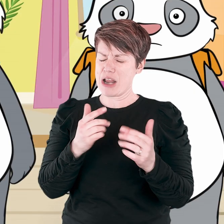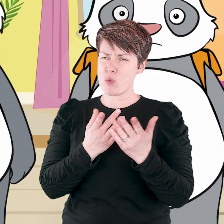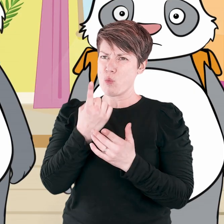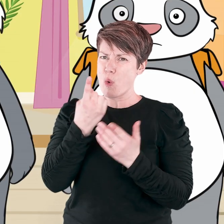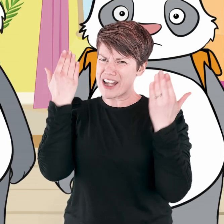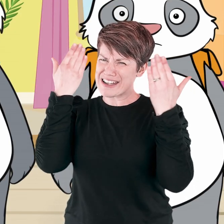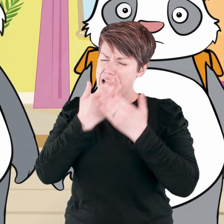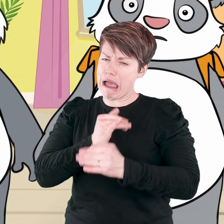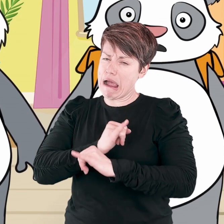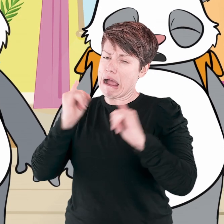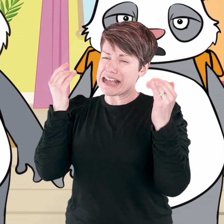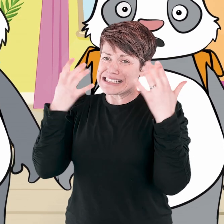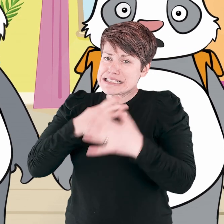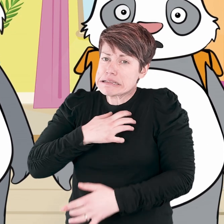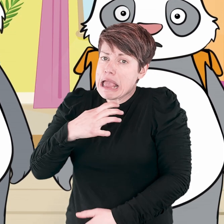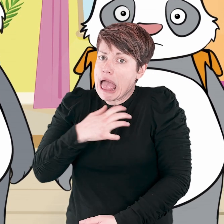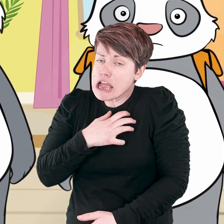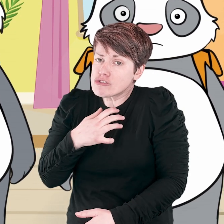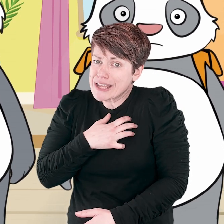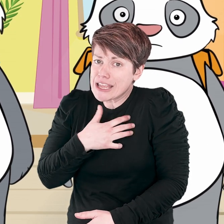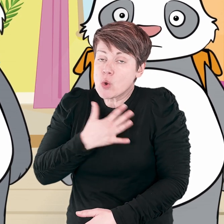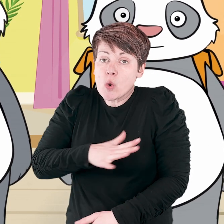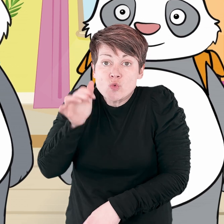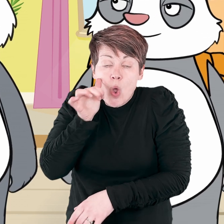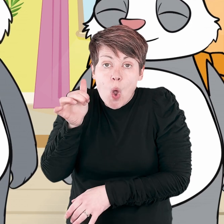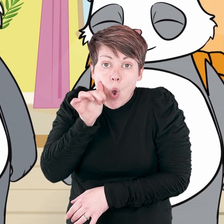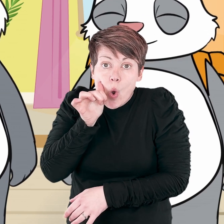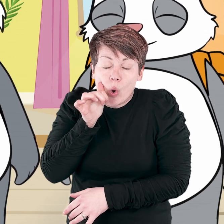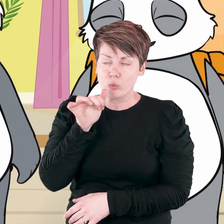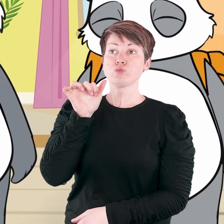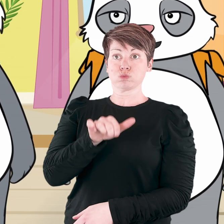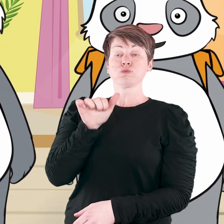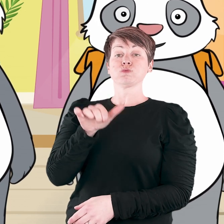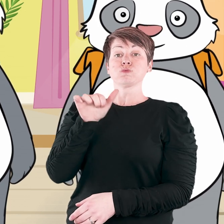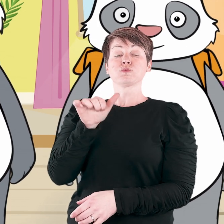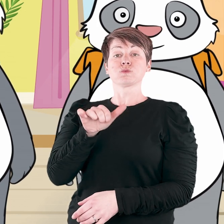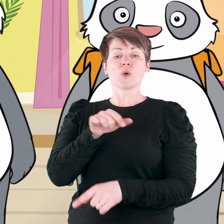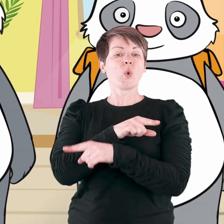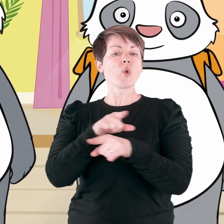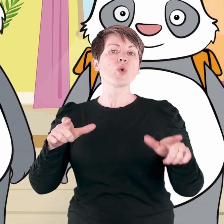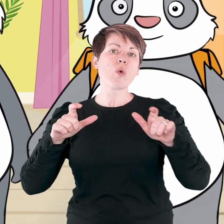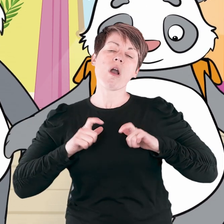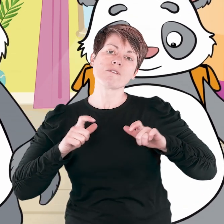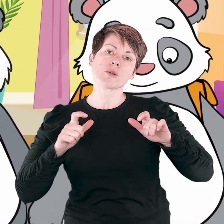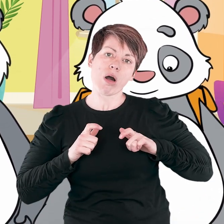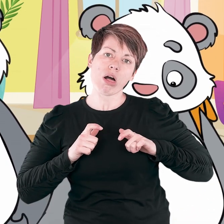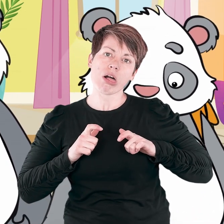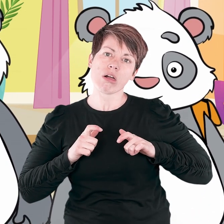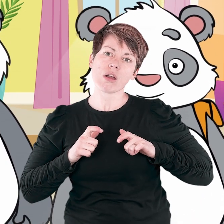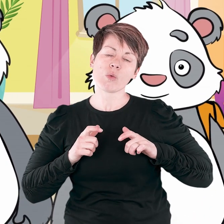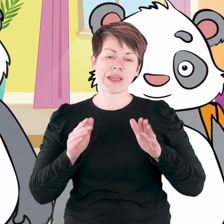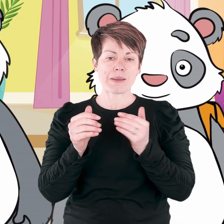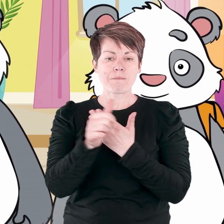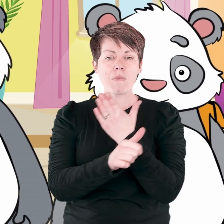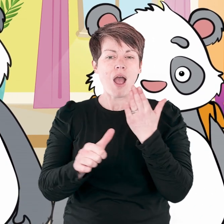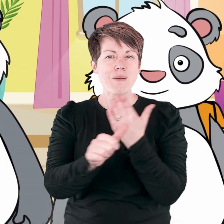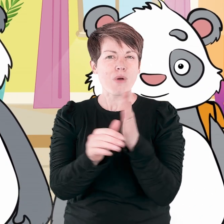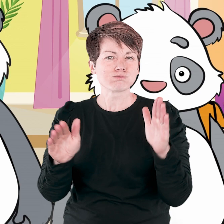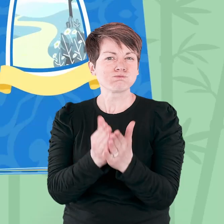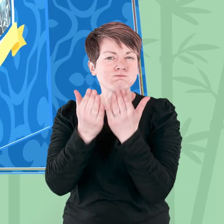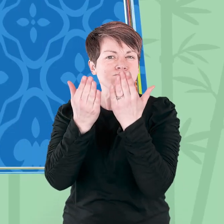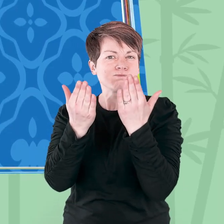scariest sleepover ever. Do you want to hear about it? Yes. Why don't you get yourselves comfortable and we